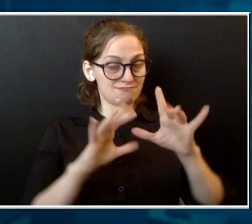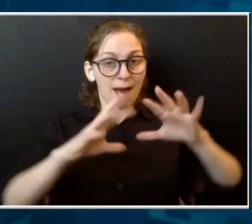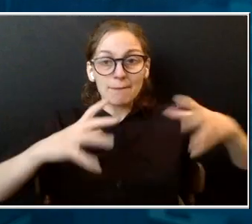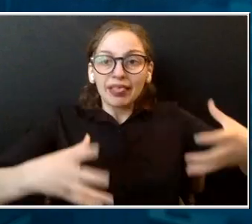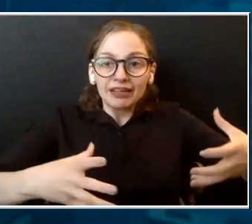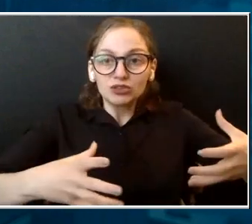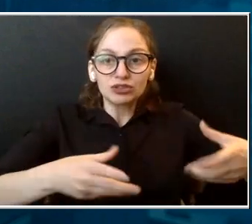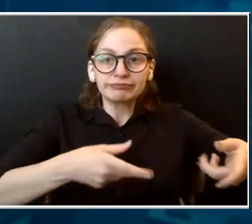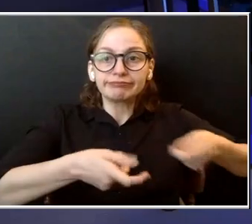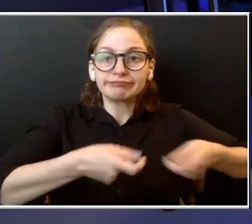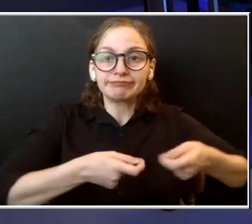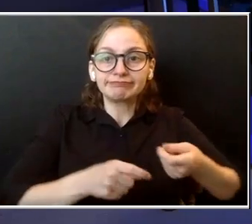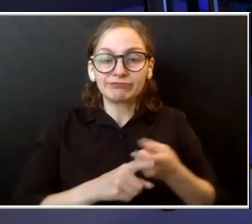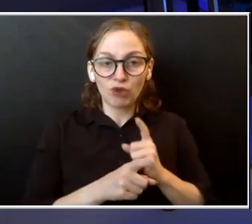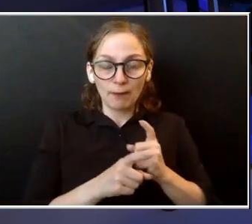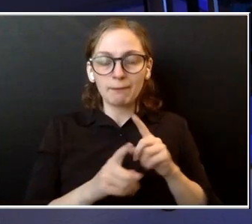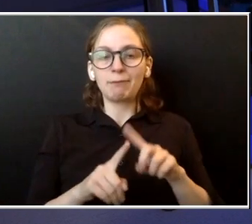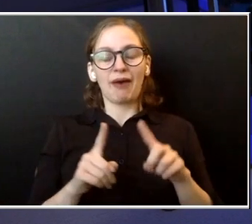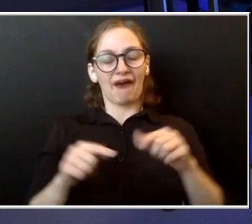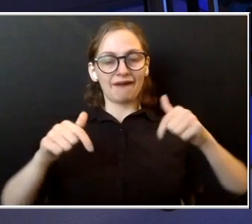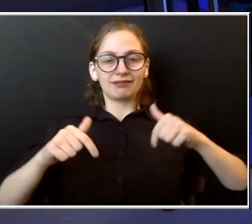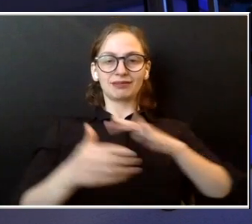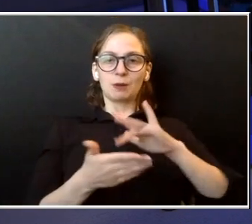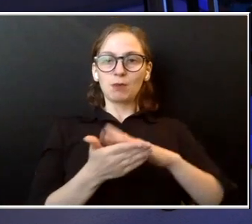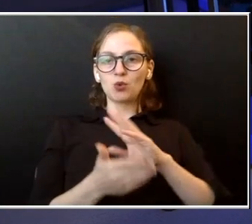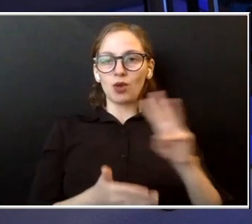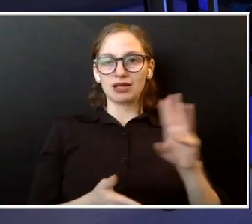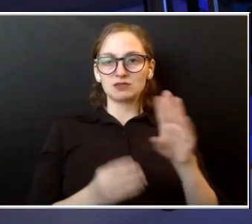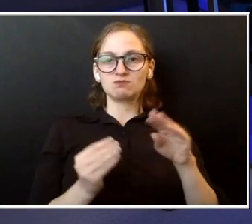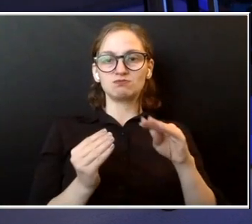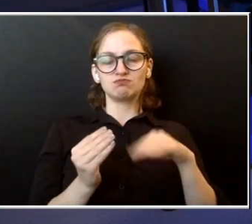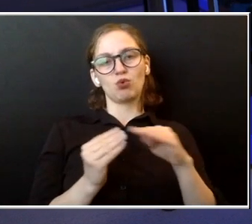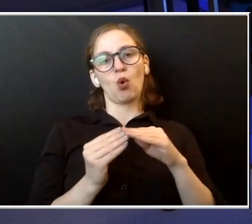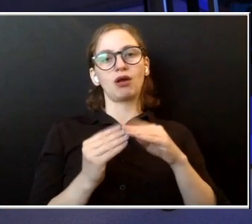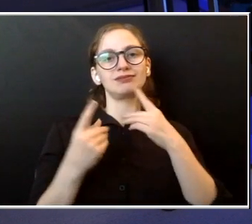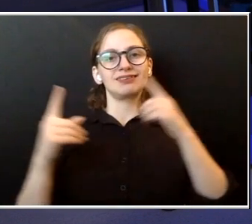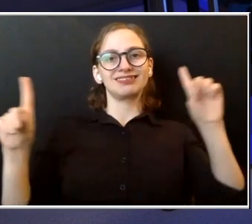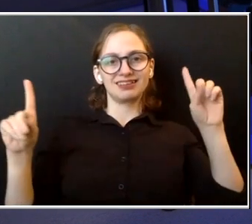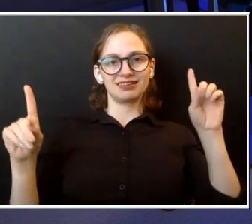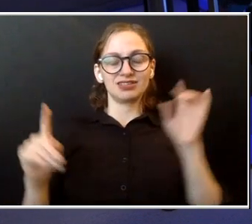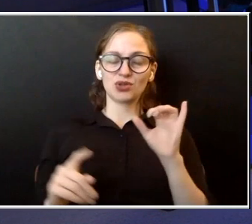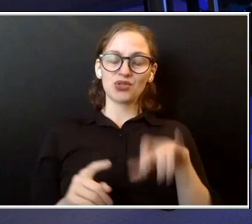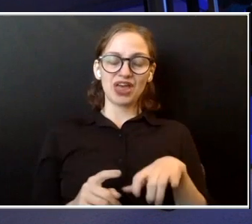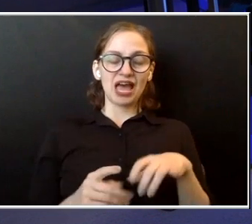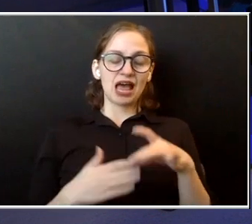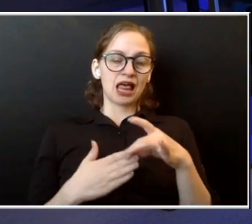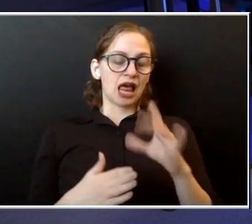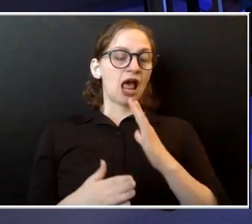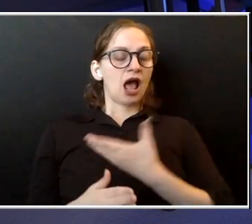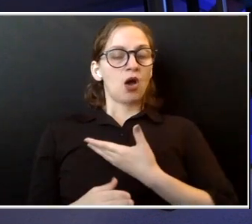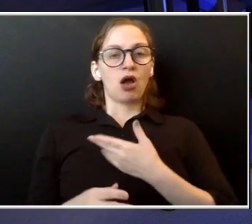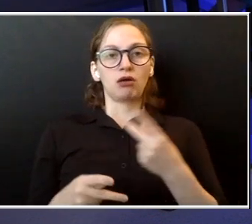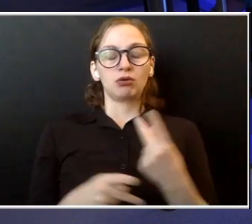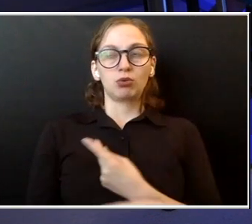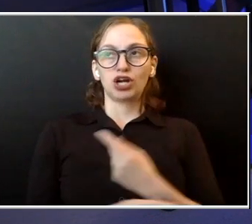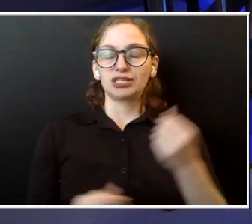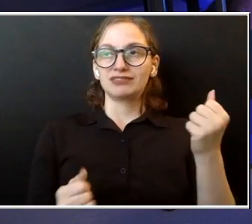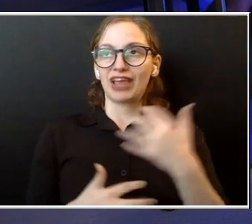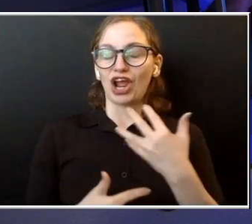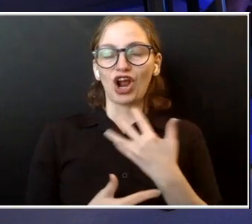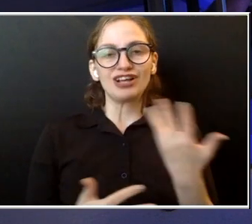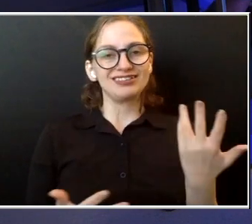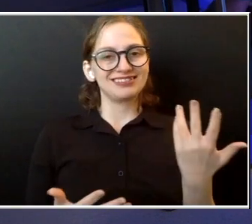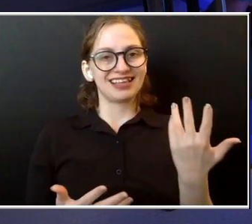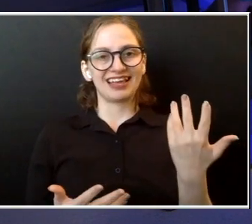here in the Midwest. So that kind of feels like it led to our worst fears becoming true. 83% of the University of Kansas health system donor liver were